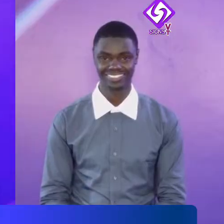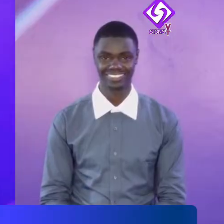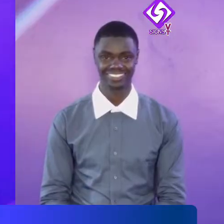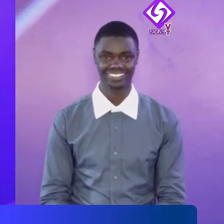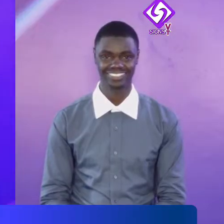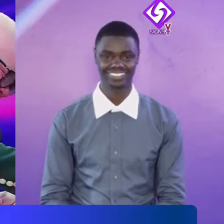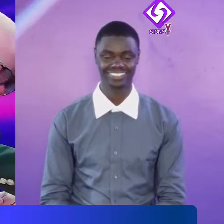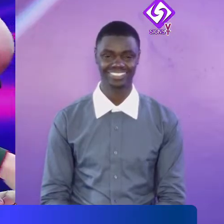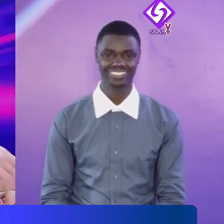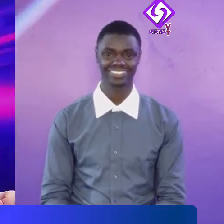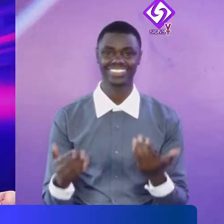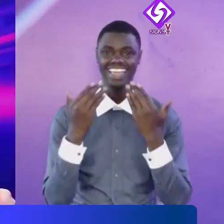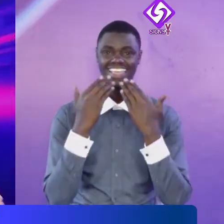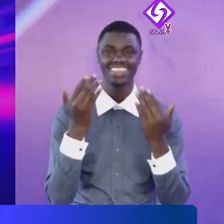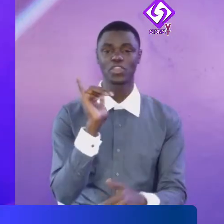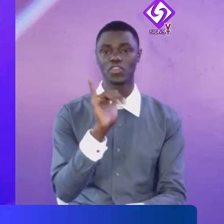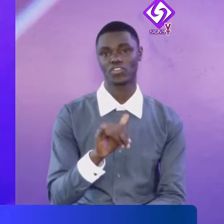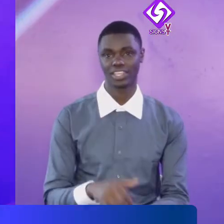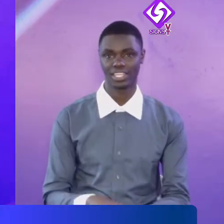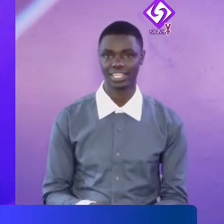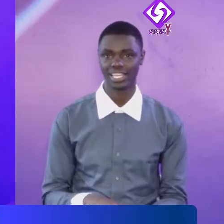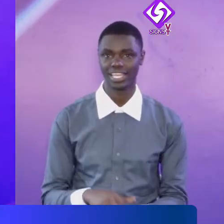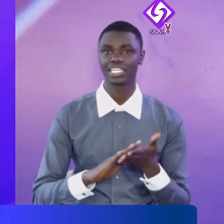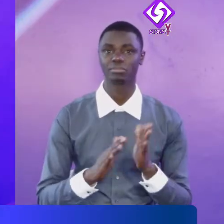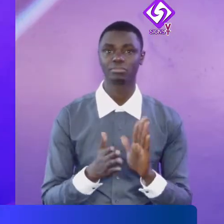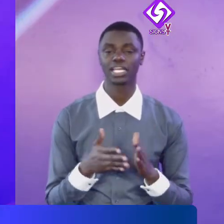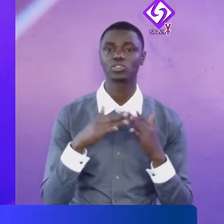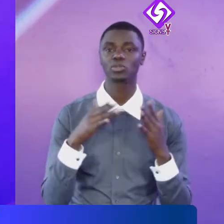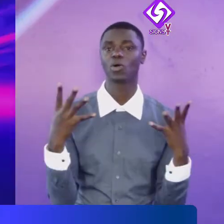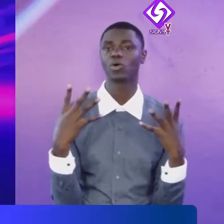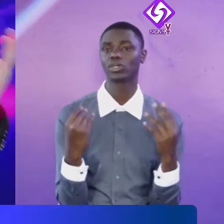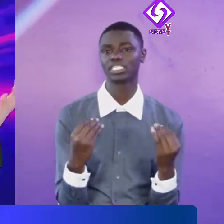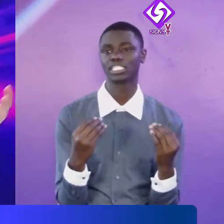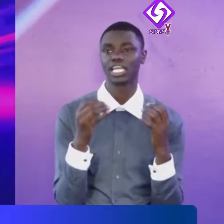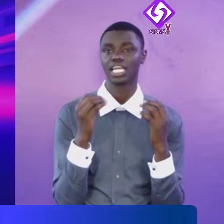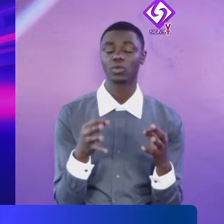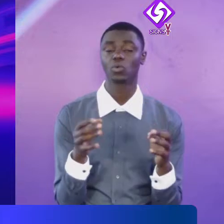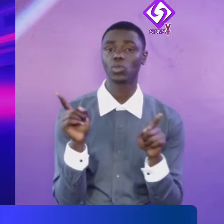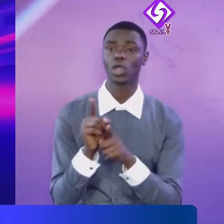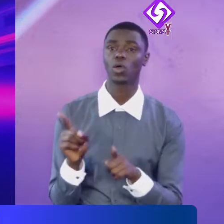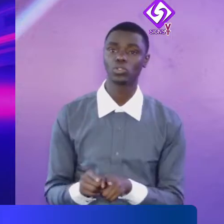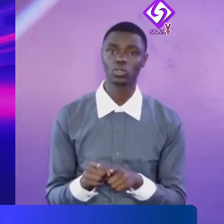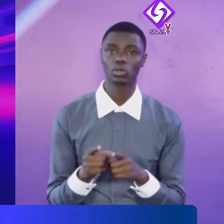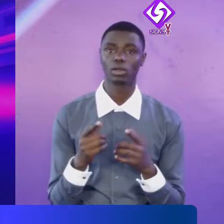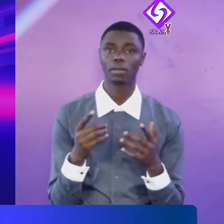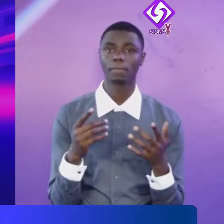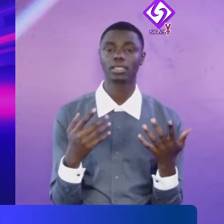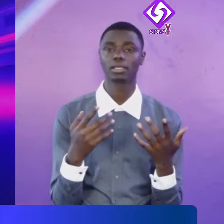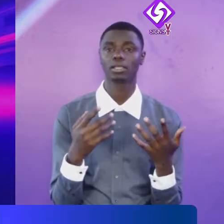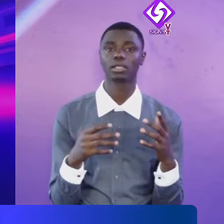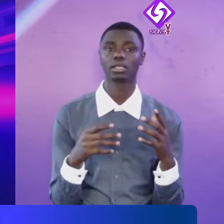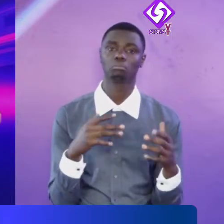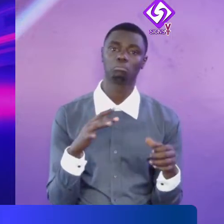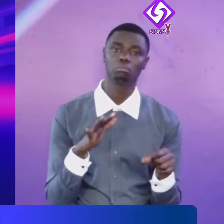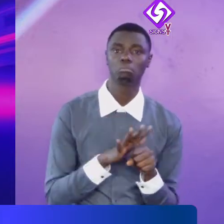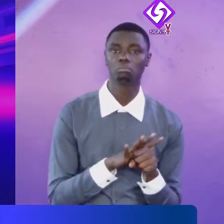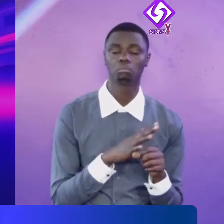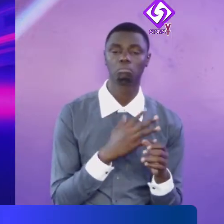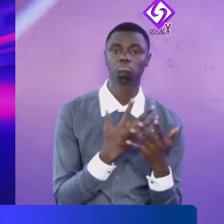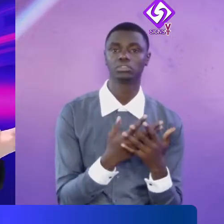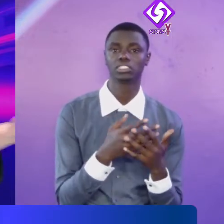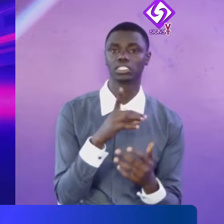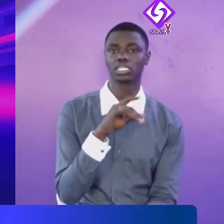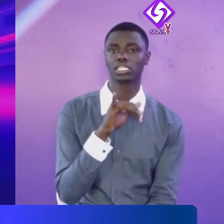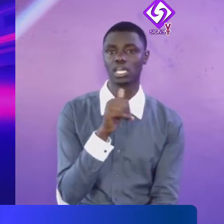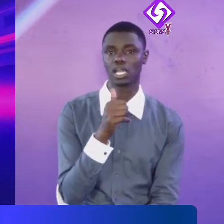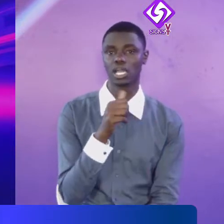Thank you for that. It becomes more palatable because you've said we are also being watched in their diaspora. We do not want to make them feel bad for the